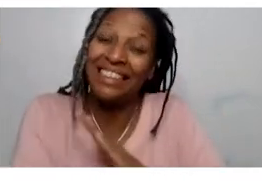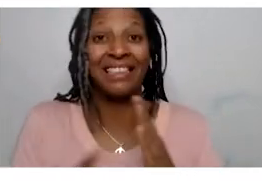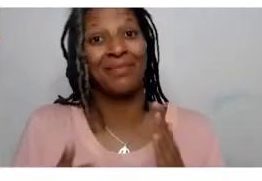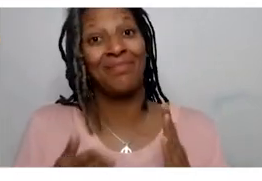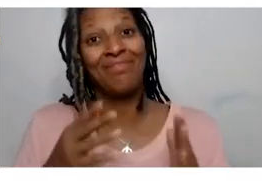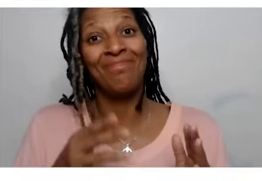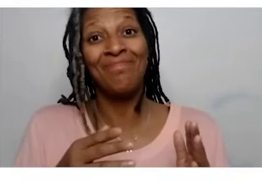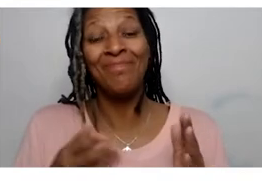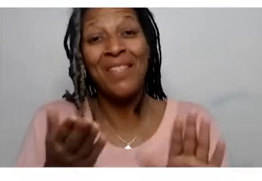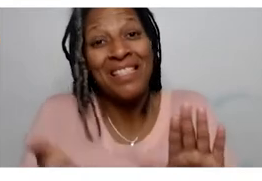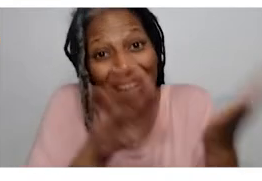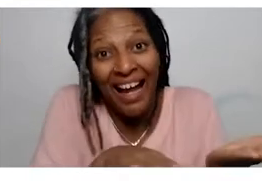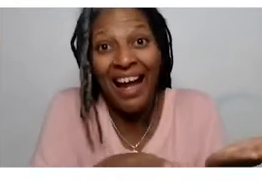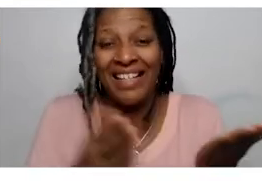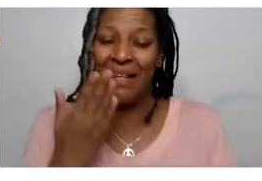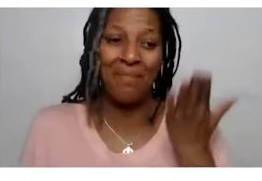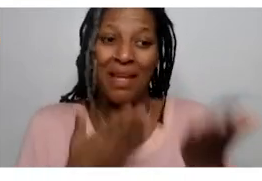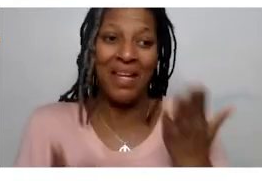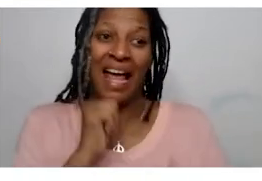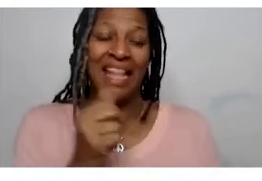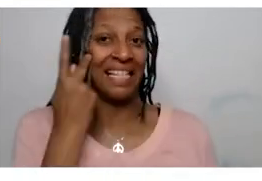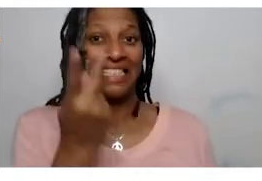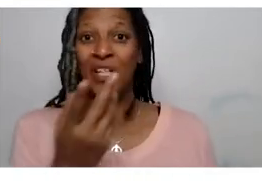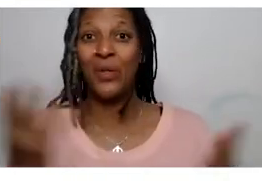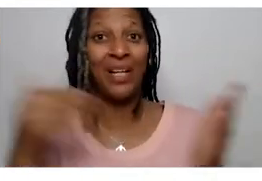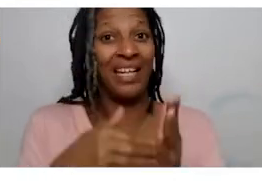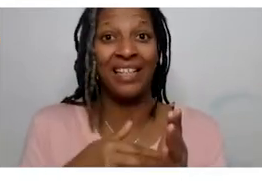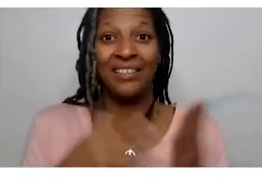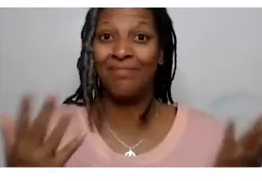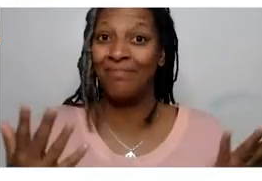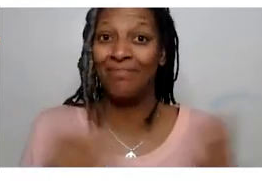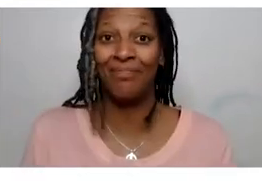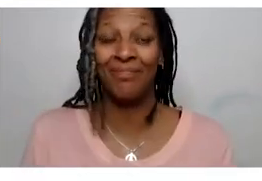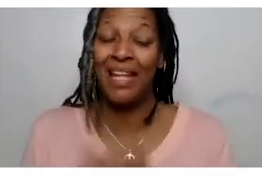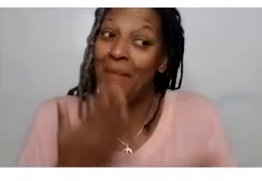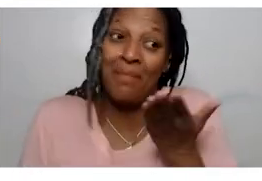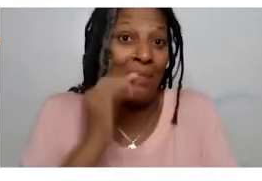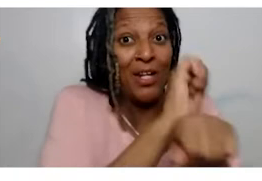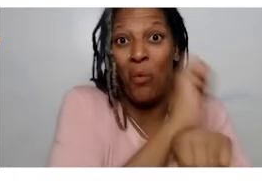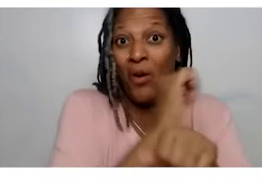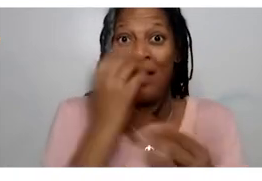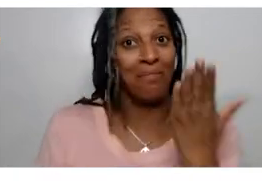Sad to say, sometimes it may not even work. I'm just gonna be honest. It may not work at all.